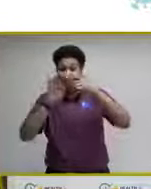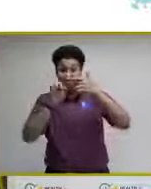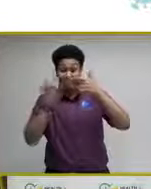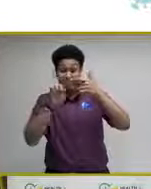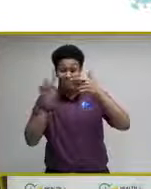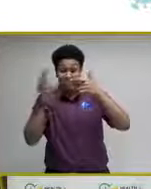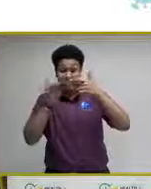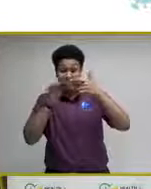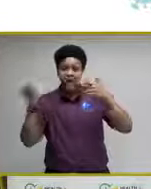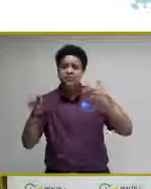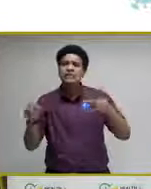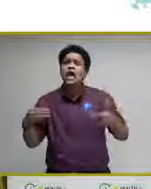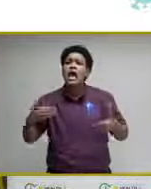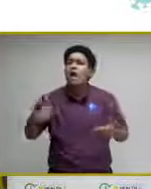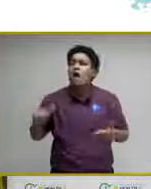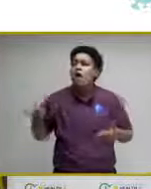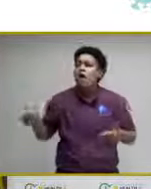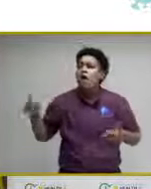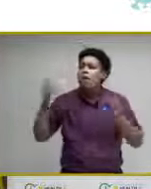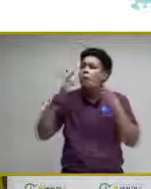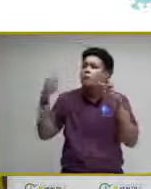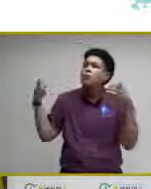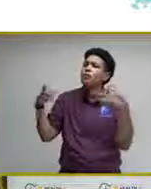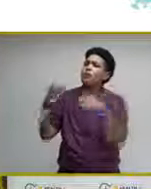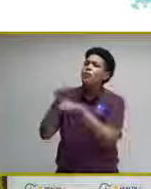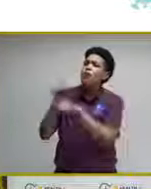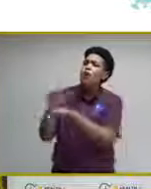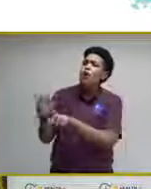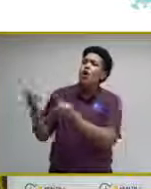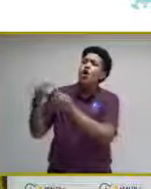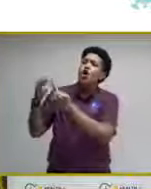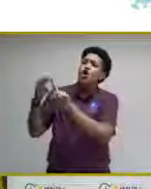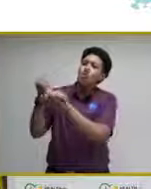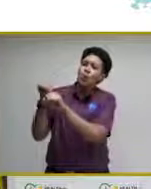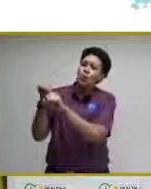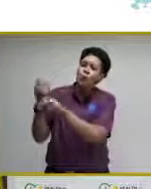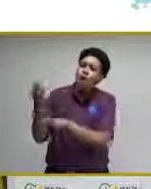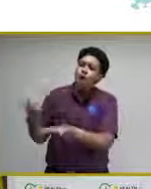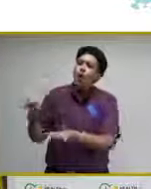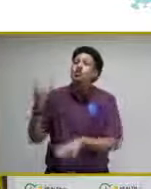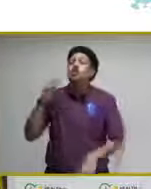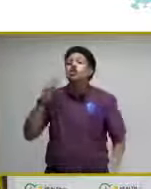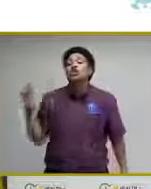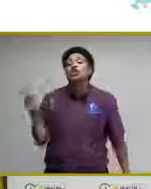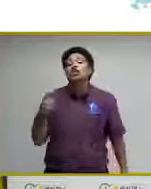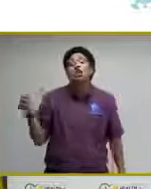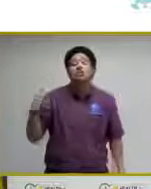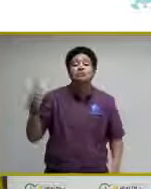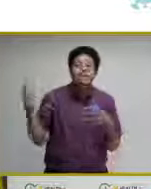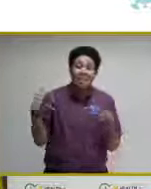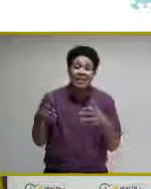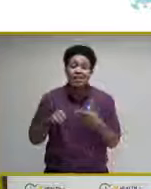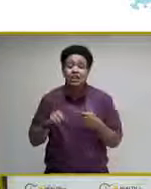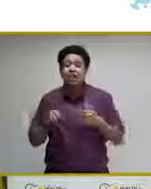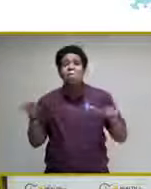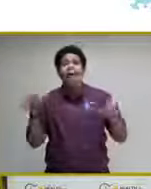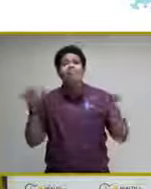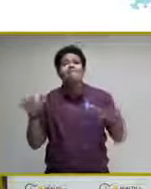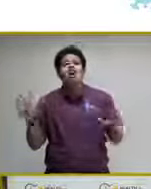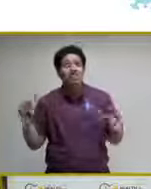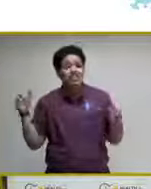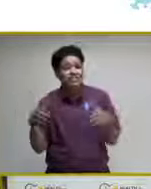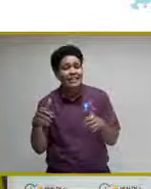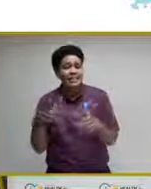has the other public sector workers, the hotel workers, transportation sector, manufacturing sector,